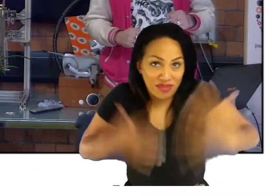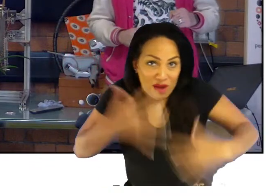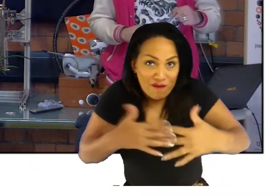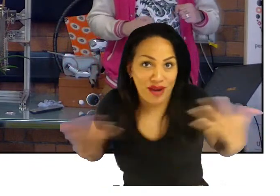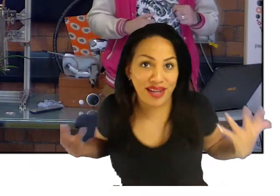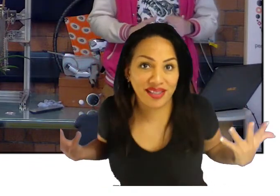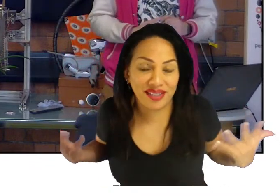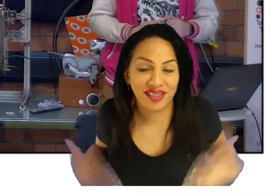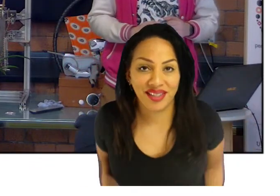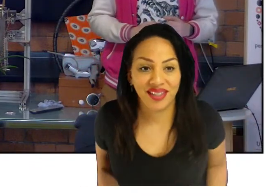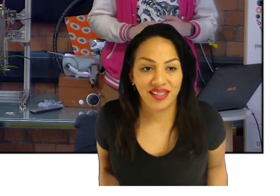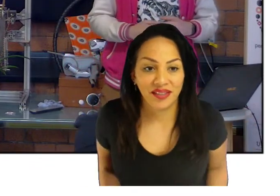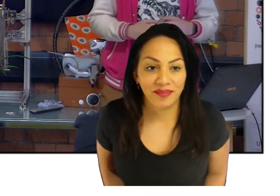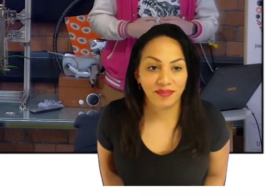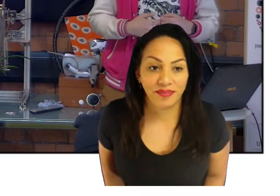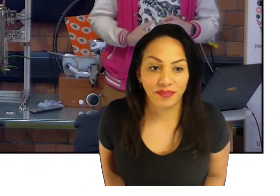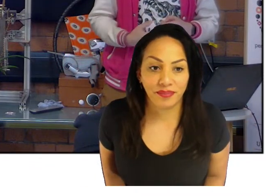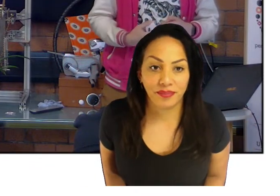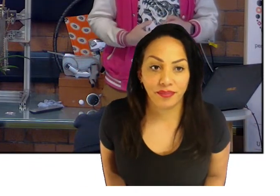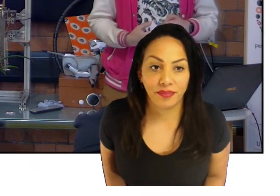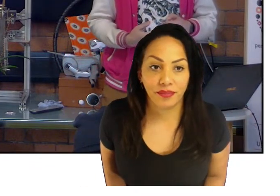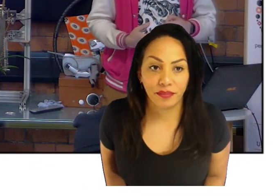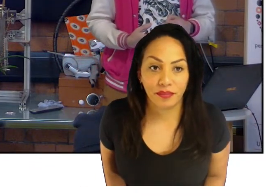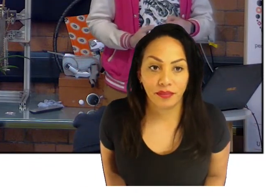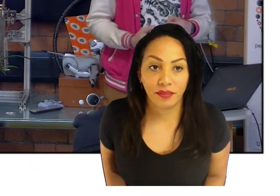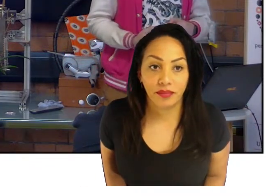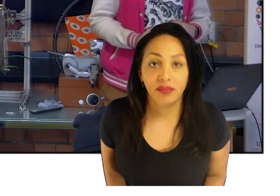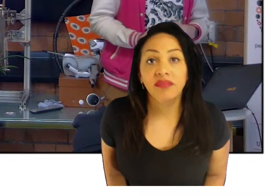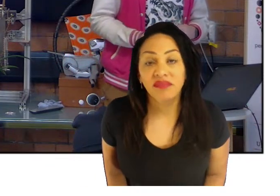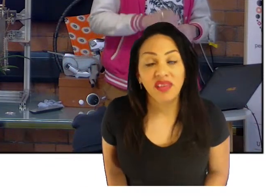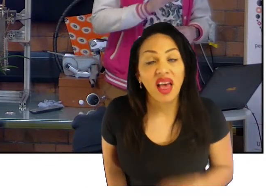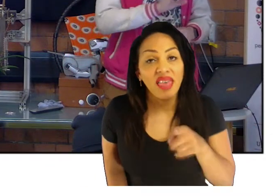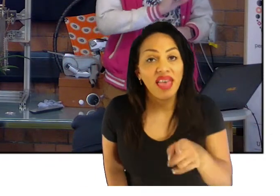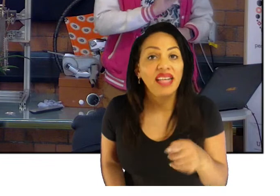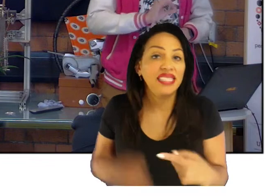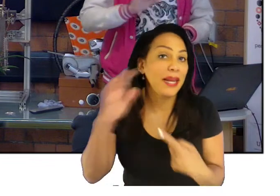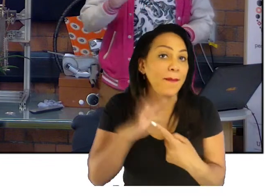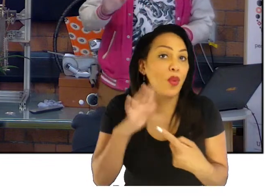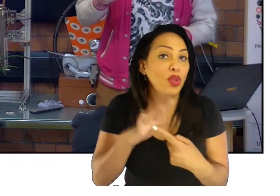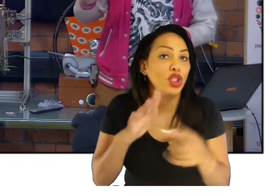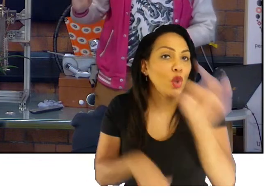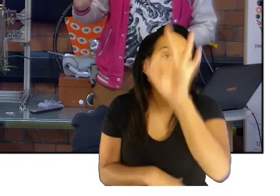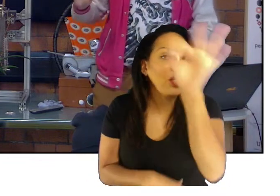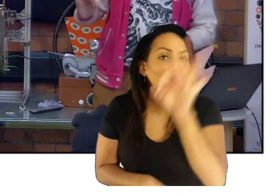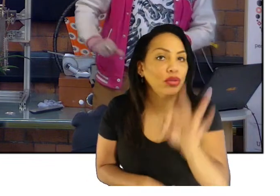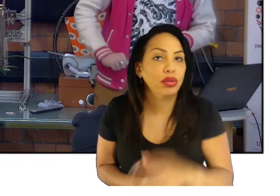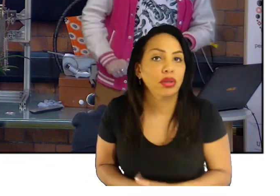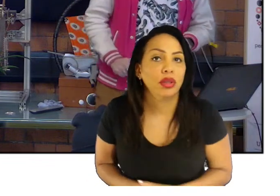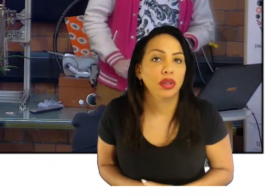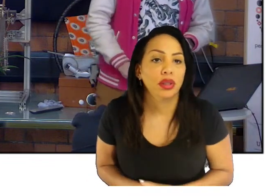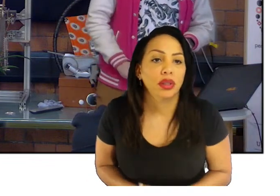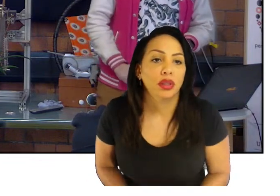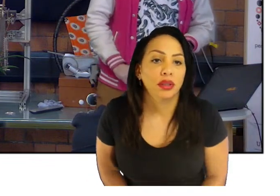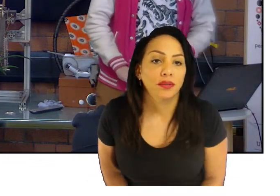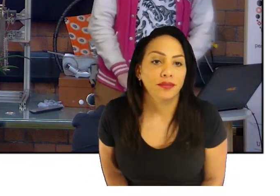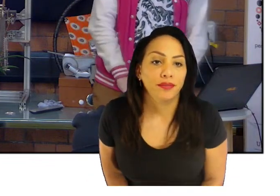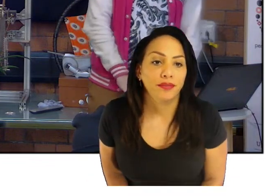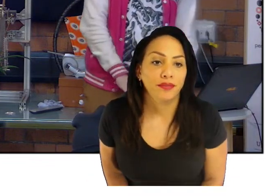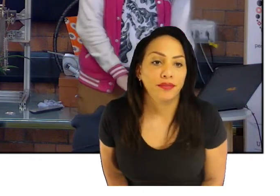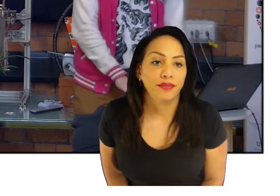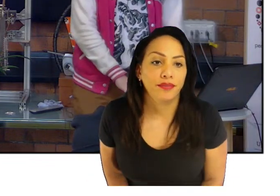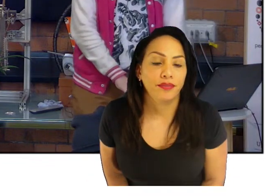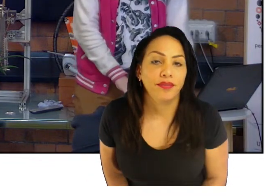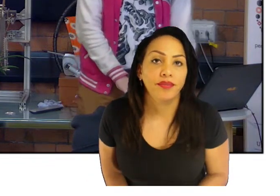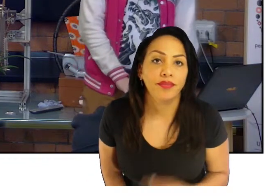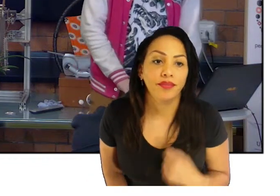That is a really important question that I'm going to slightly vamp over me thinking for an answer for